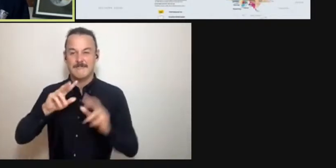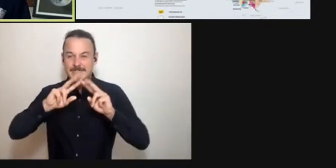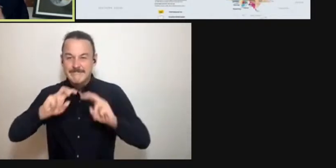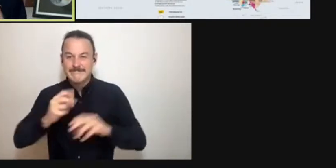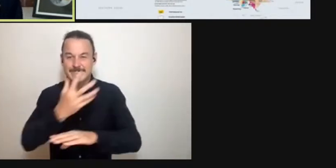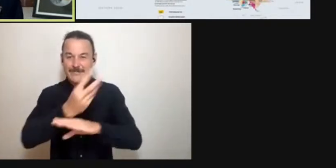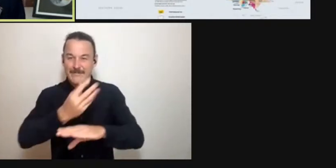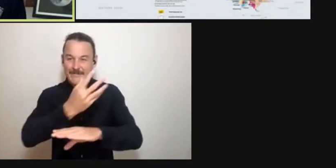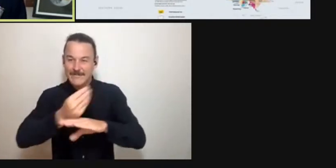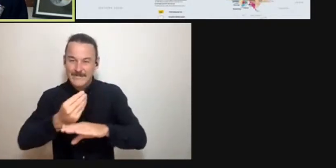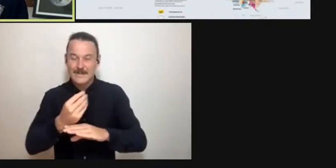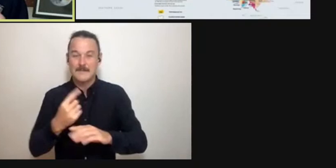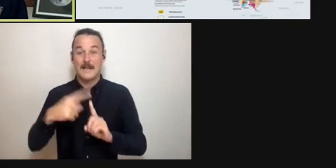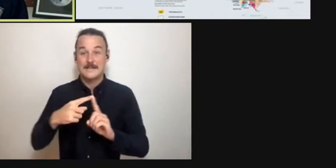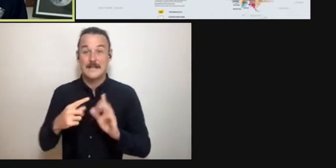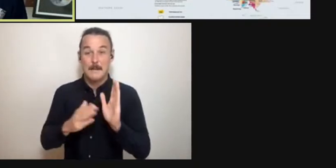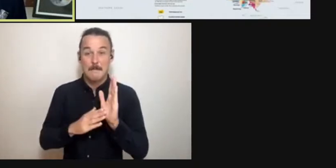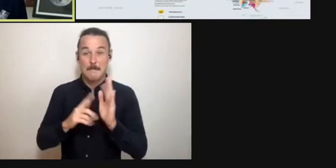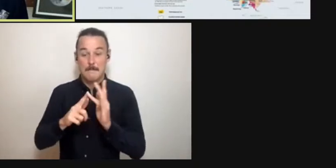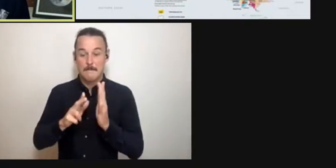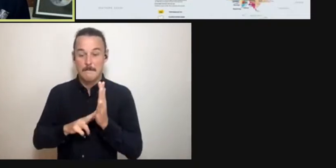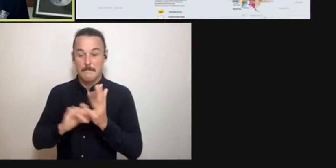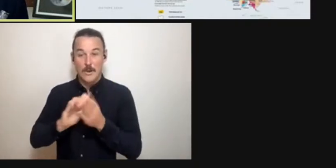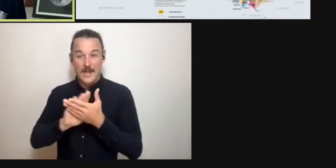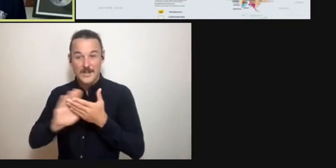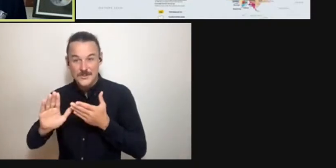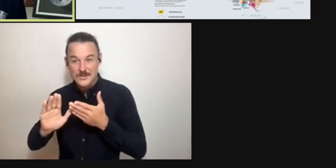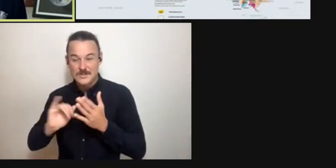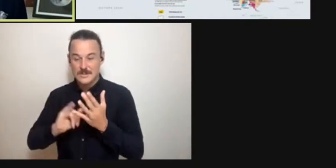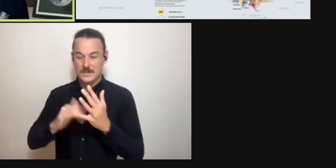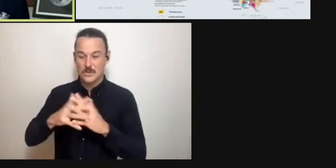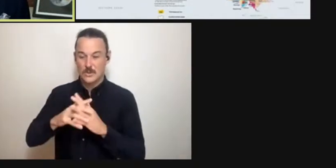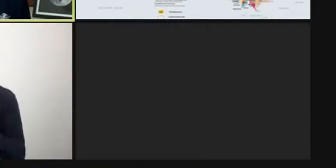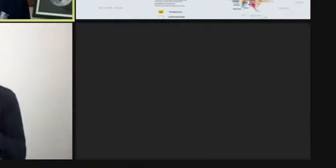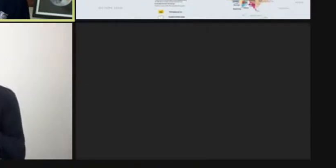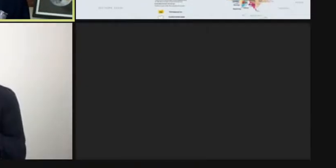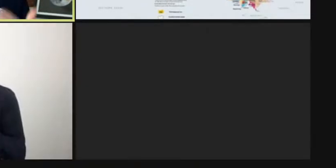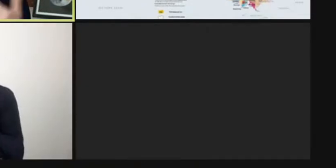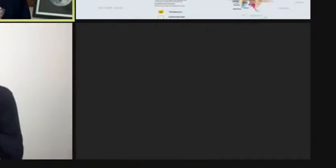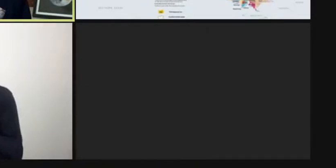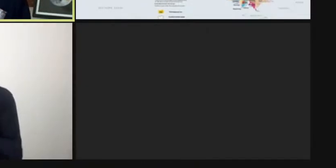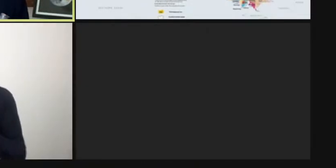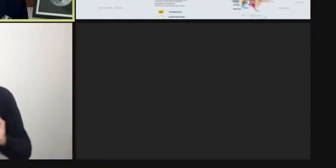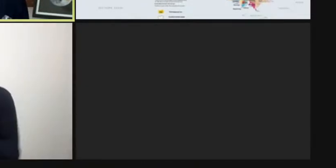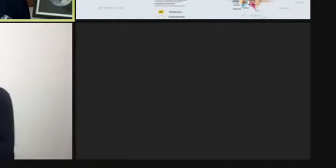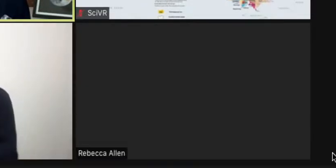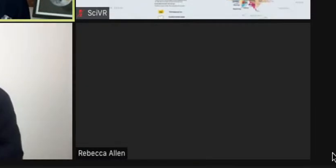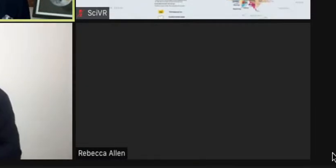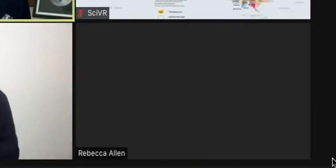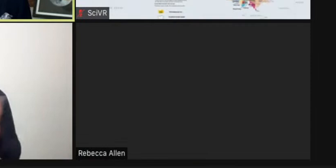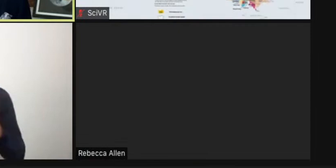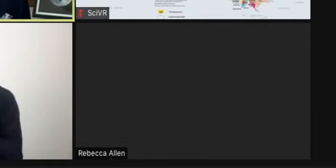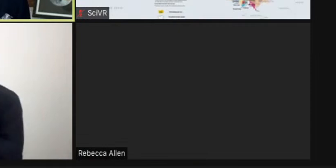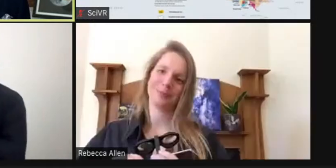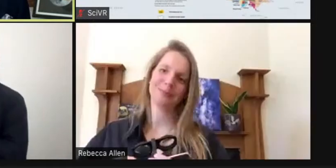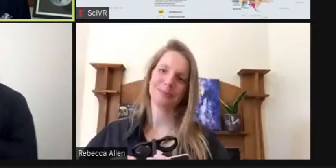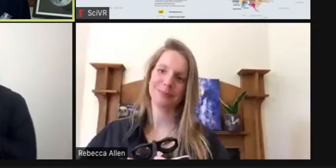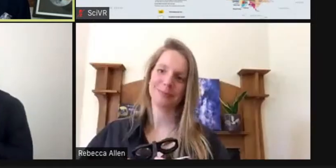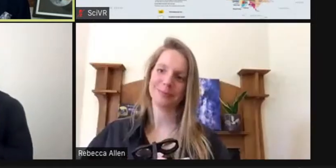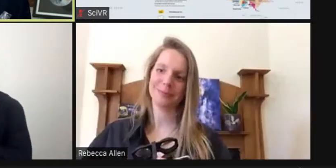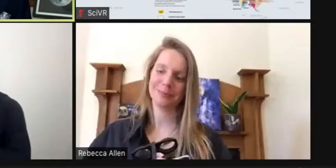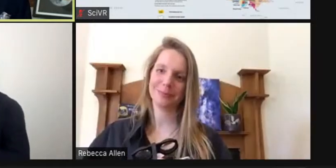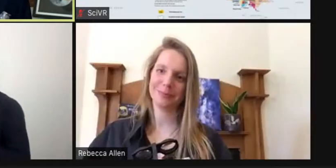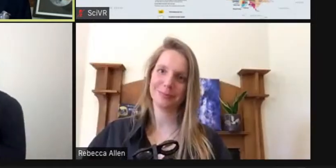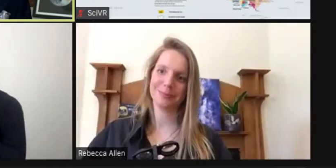Melbourne and Swinburne. They are busily answering your questions, which you can ask on Twitter or in the YouTube comments using the